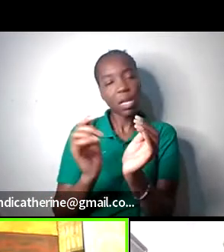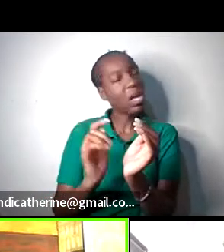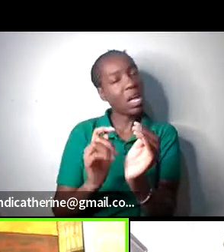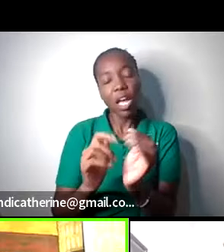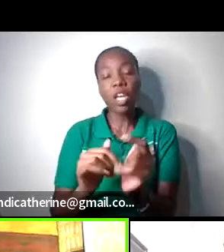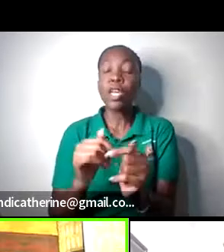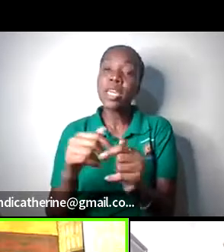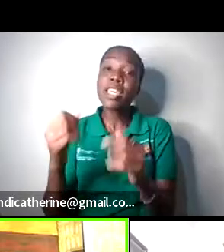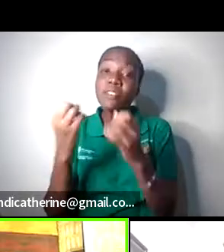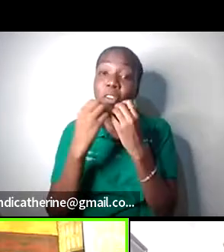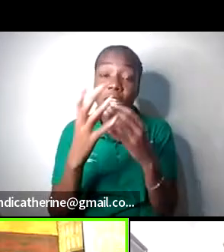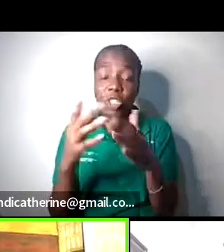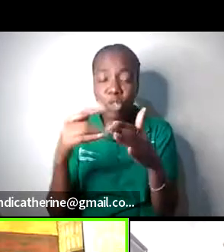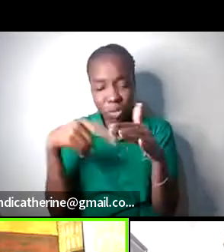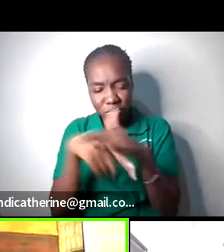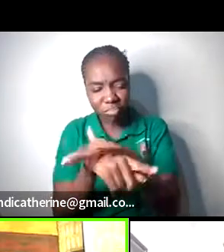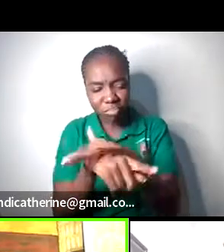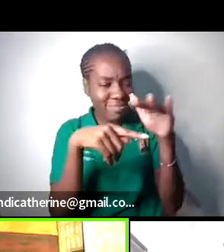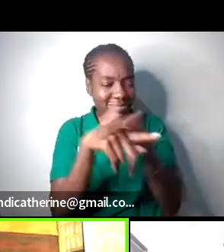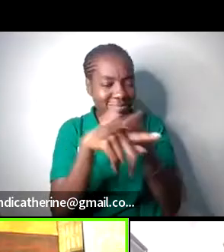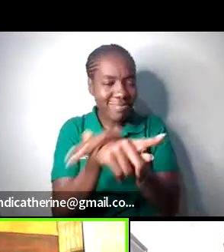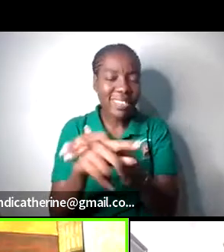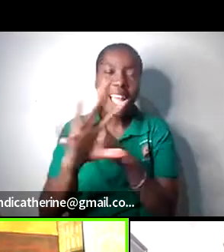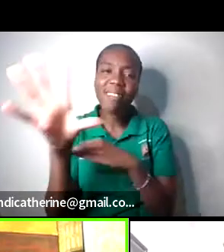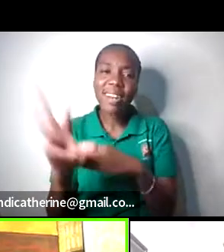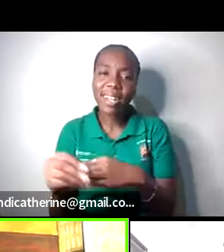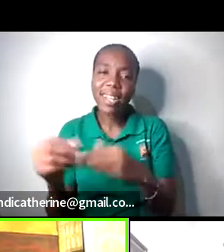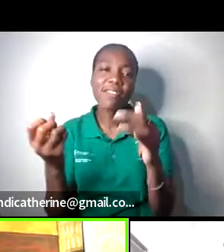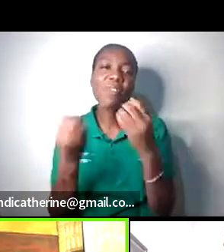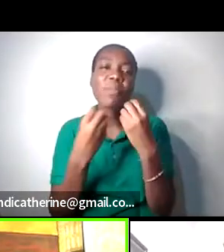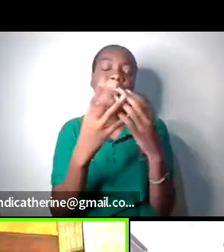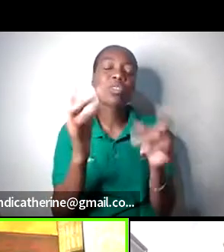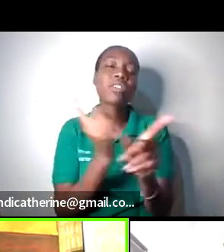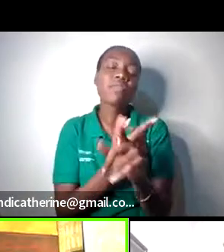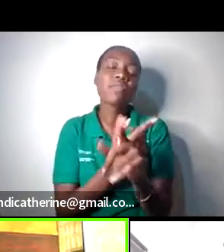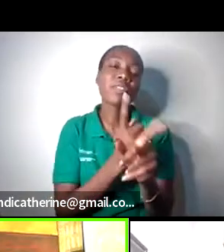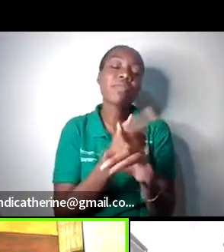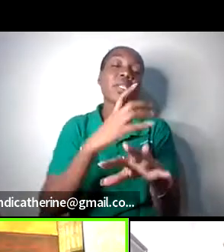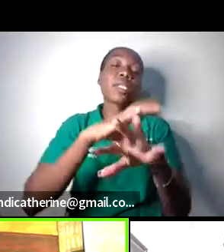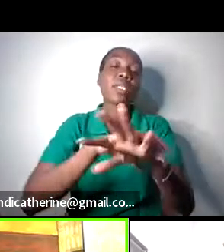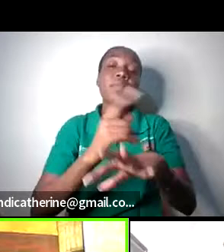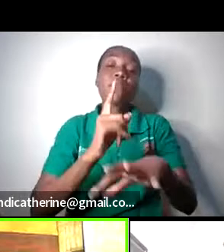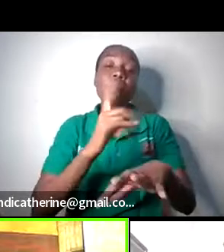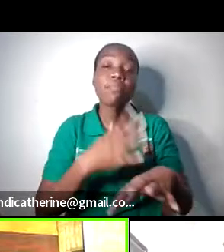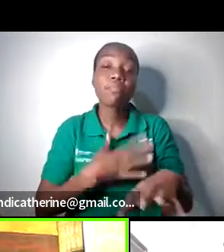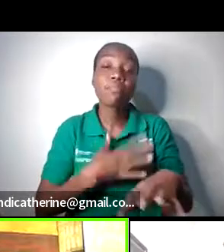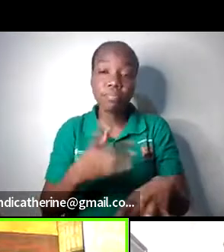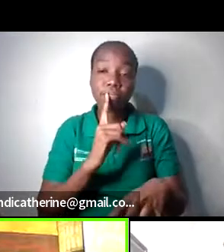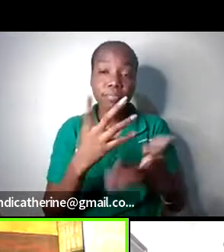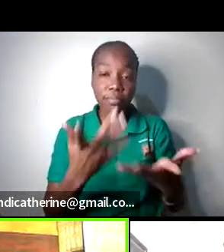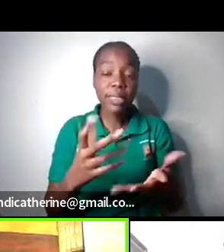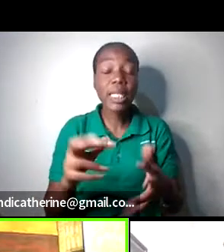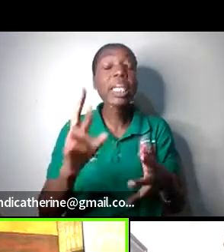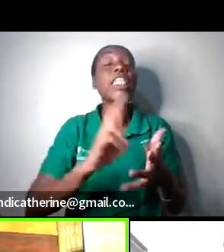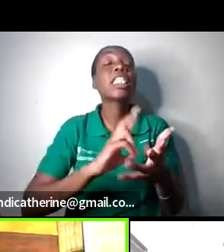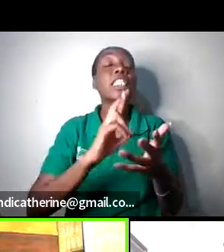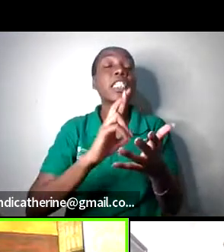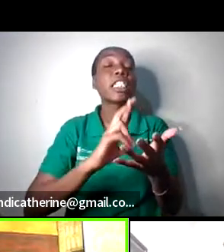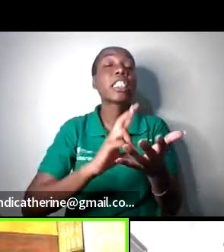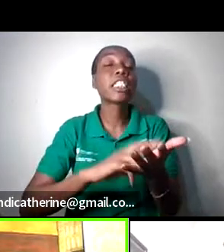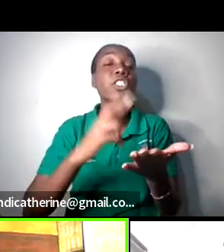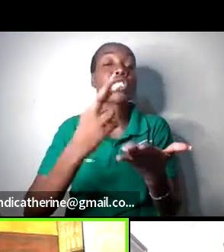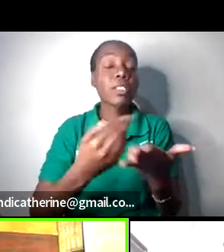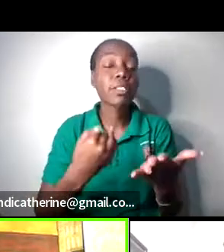about Africa that is mind-boggling, and I must say that not only the resources but even the strides that we have